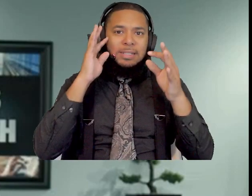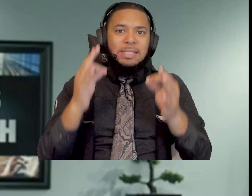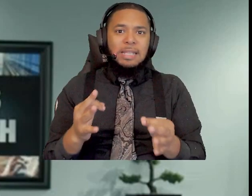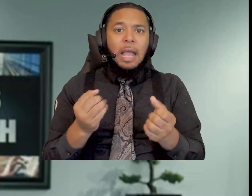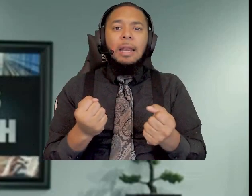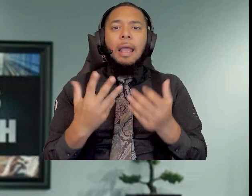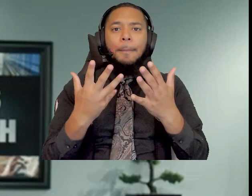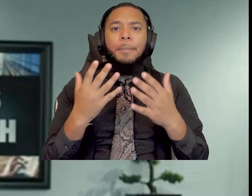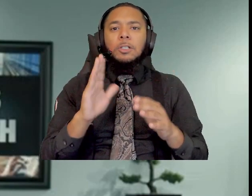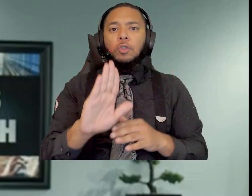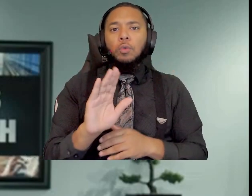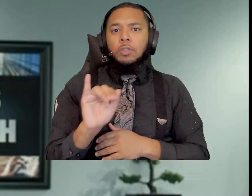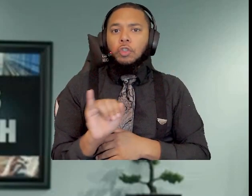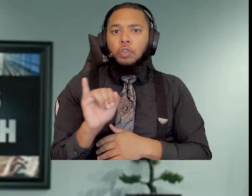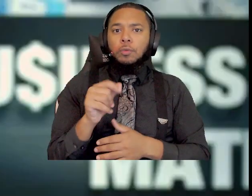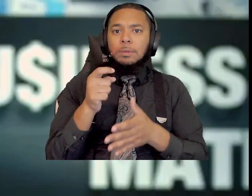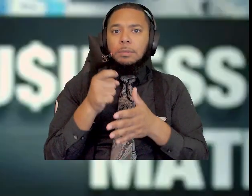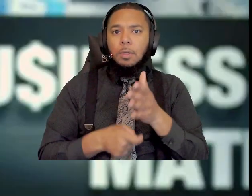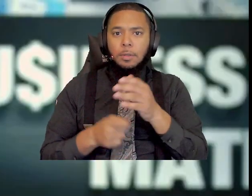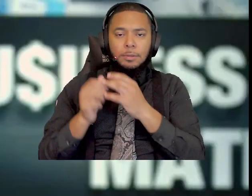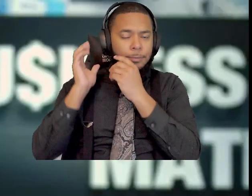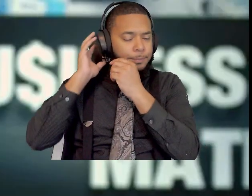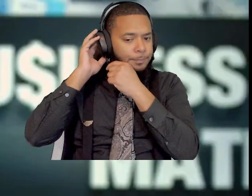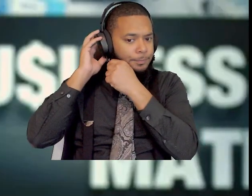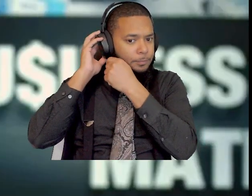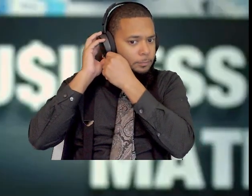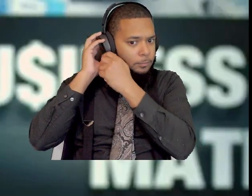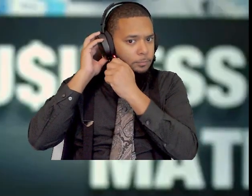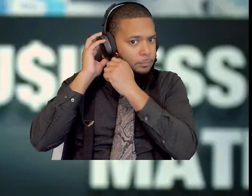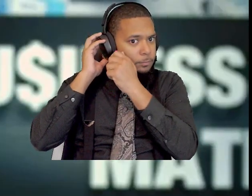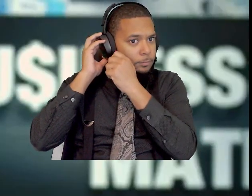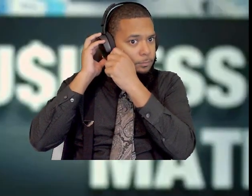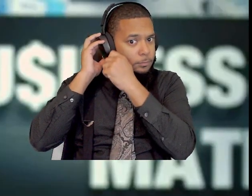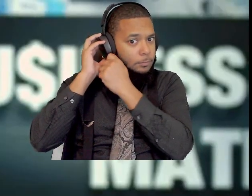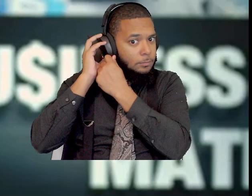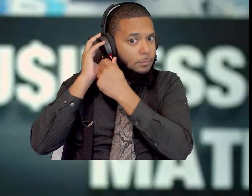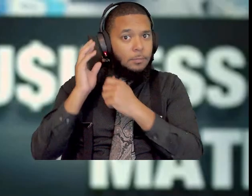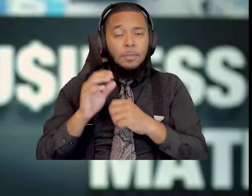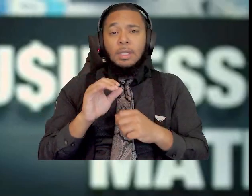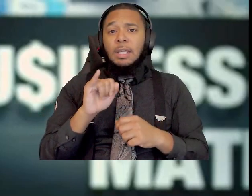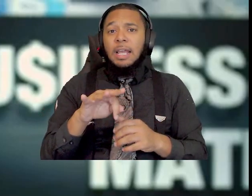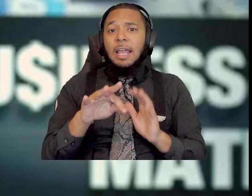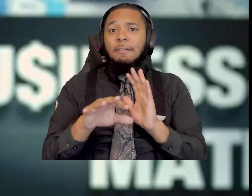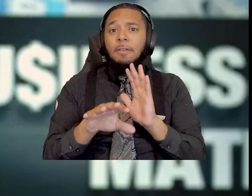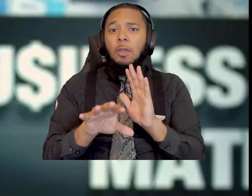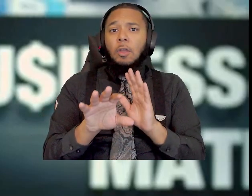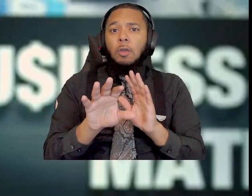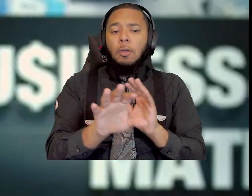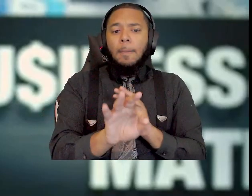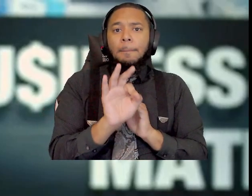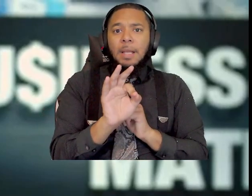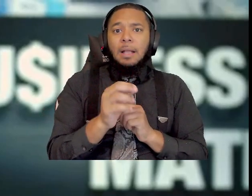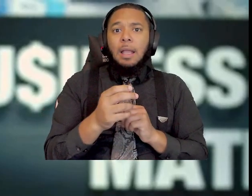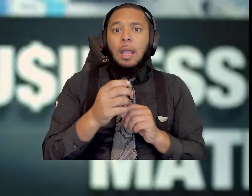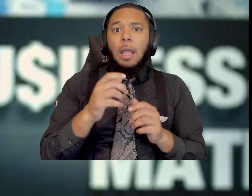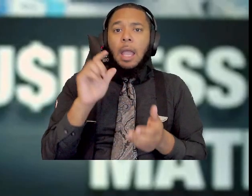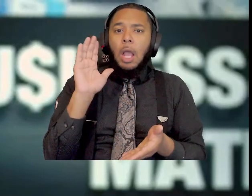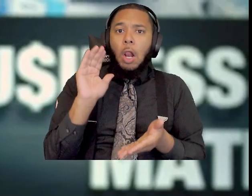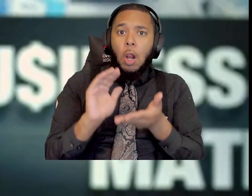costs you throughout the year whether you choose a low deductible plan or a high deductible plan